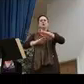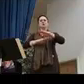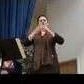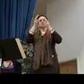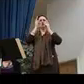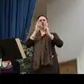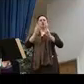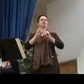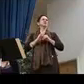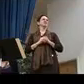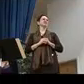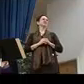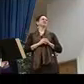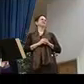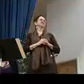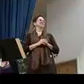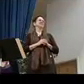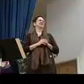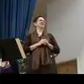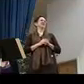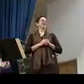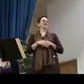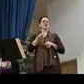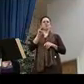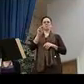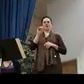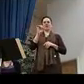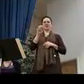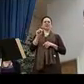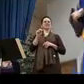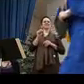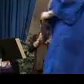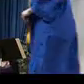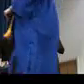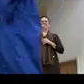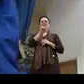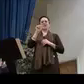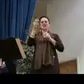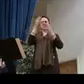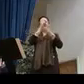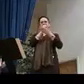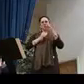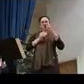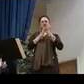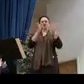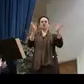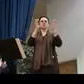Megan Christina Lawrence, Associate of Arts, General Education.